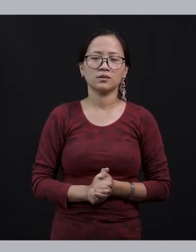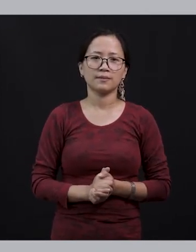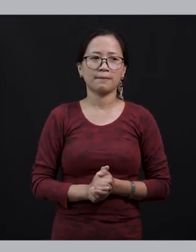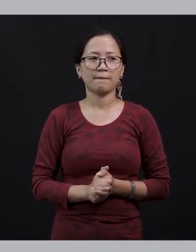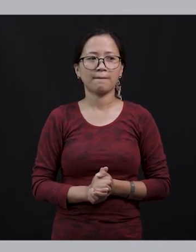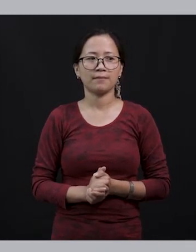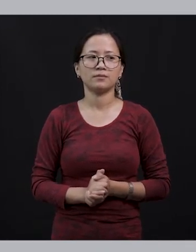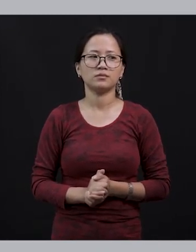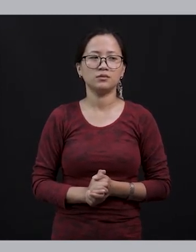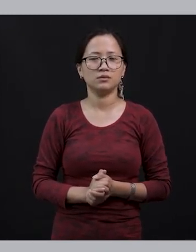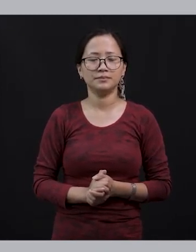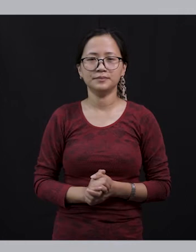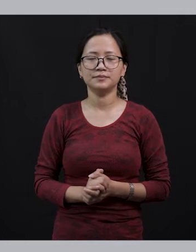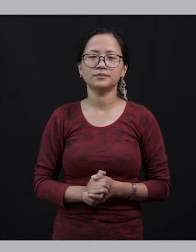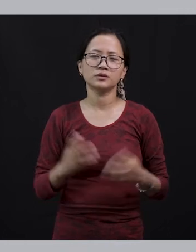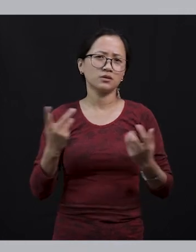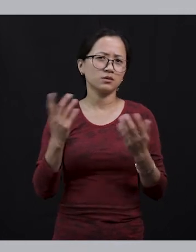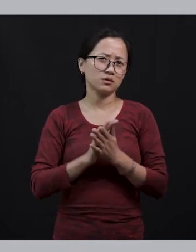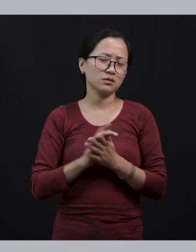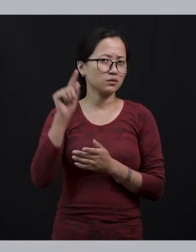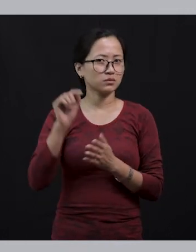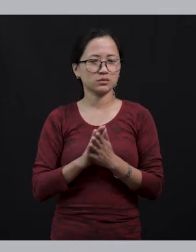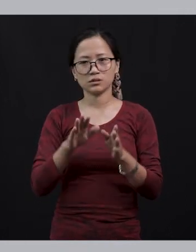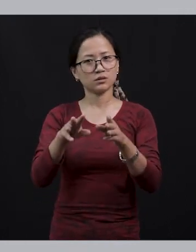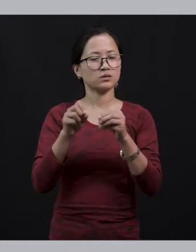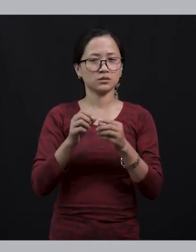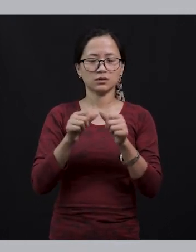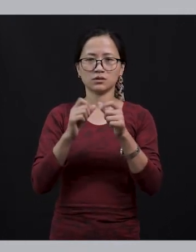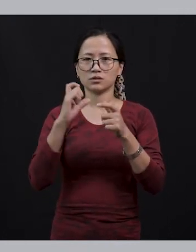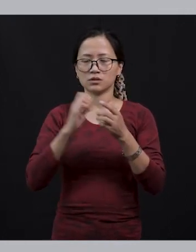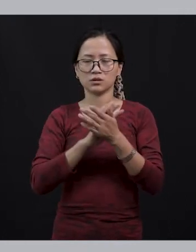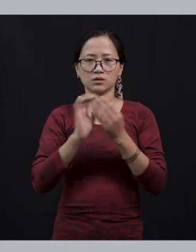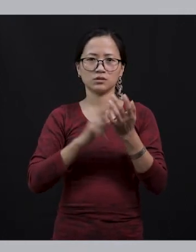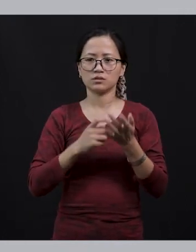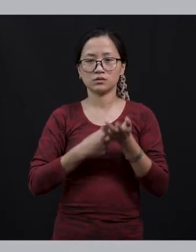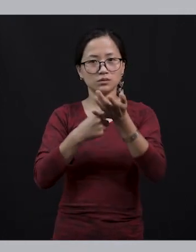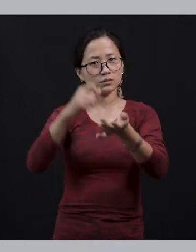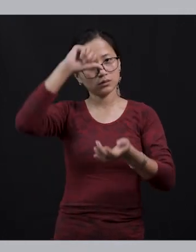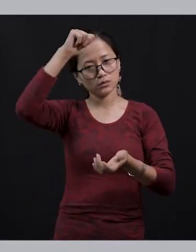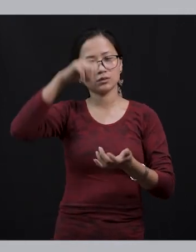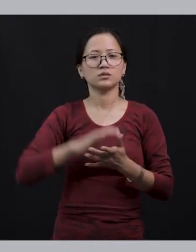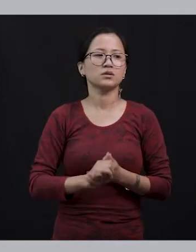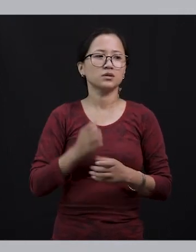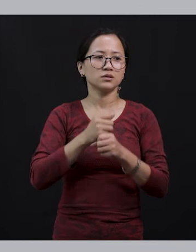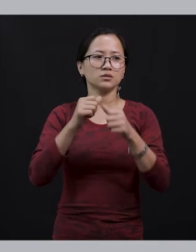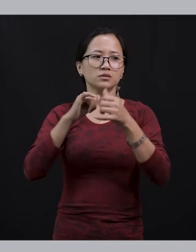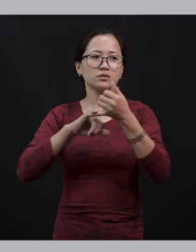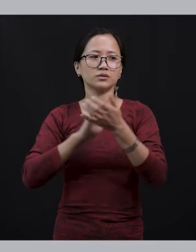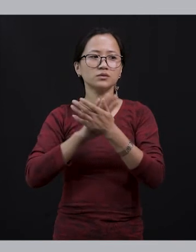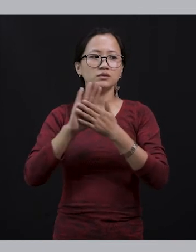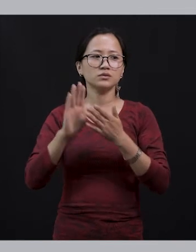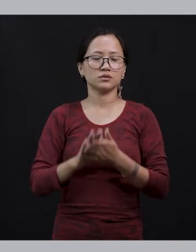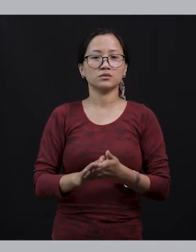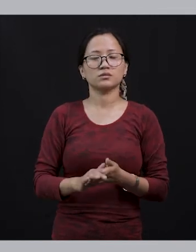Aibak. Now, what all did he achieve while ruling India? See, he allowed grants of Jagirs. Jagirs is a